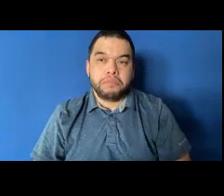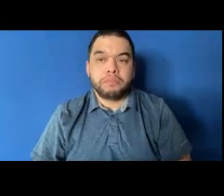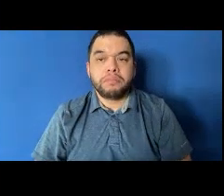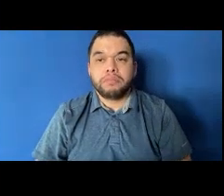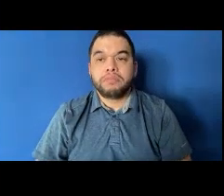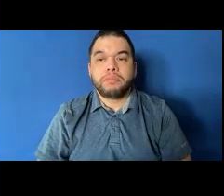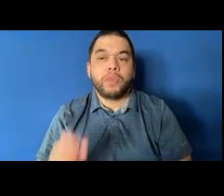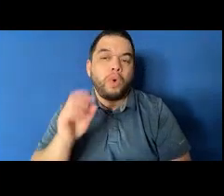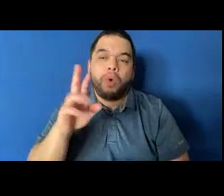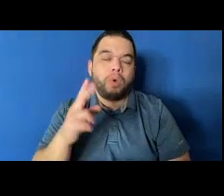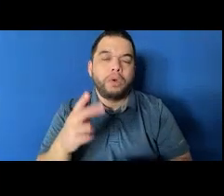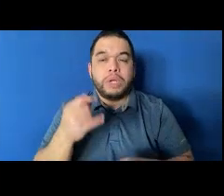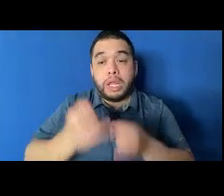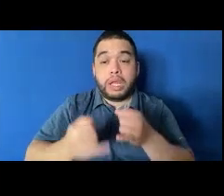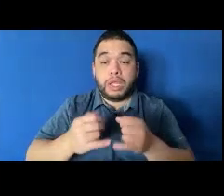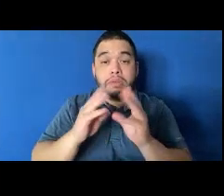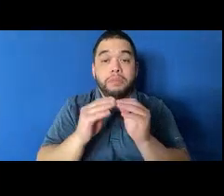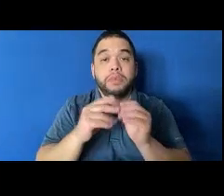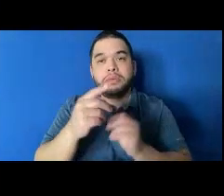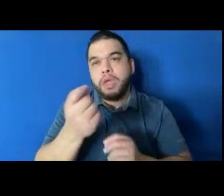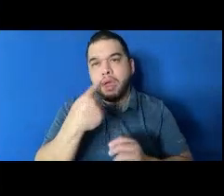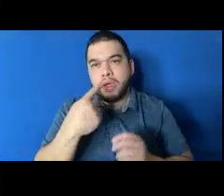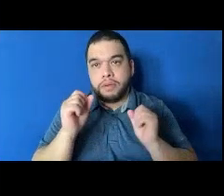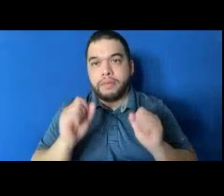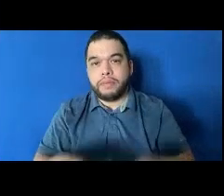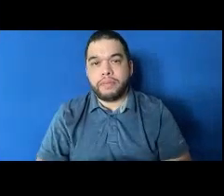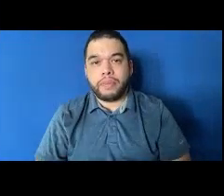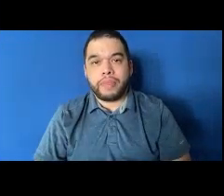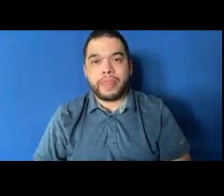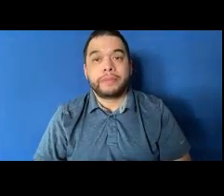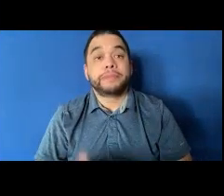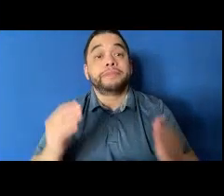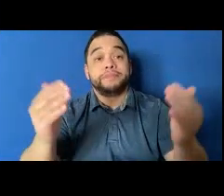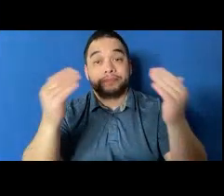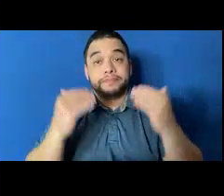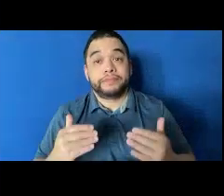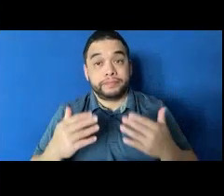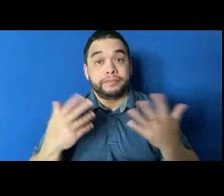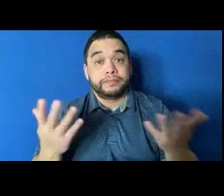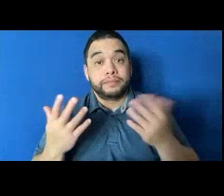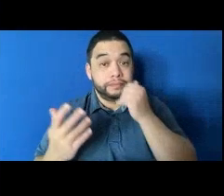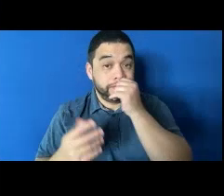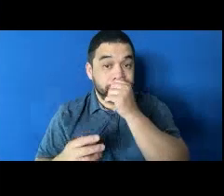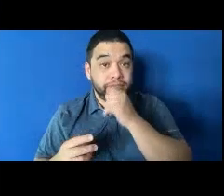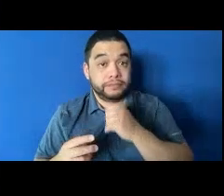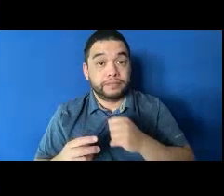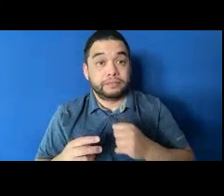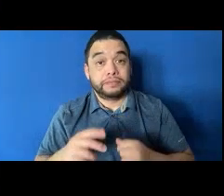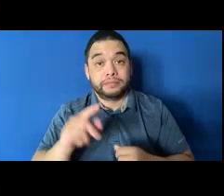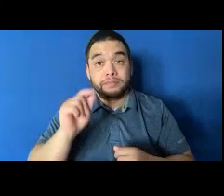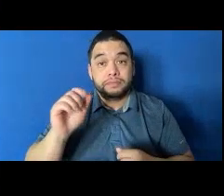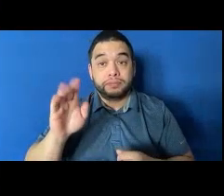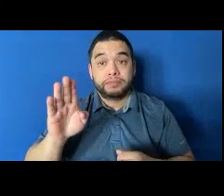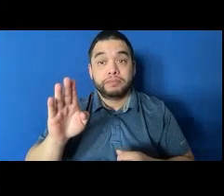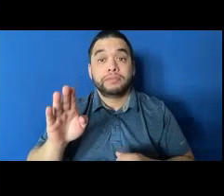can ask us at the end of the activity. The next tier is the